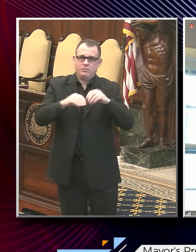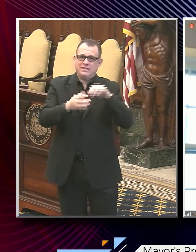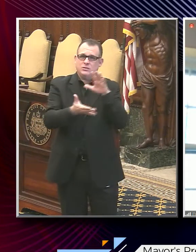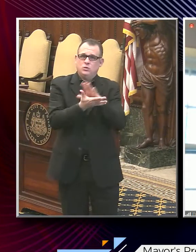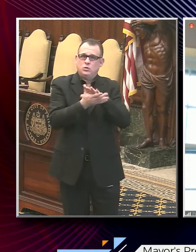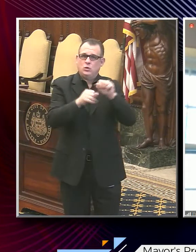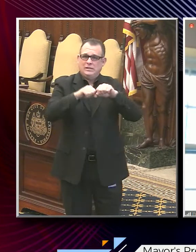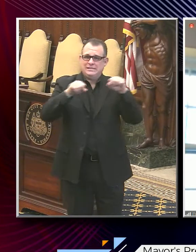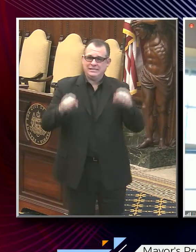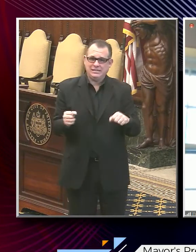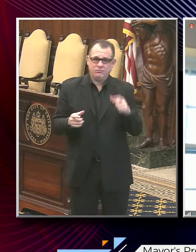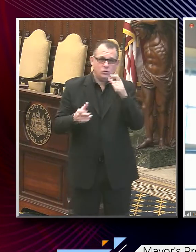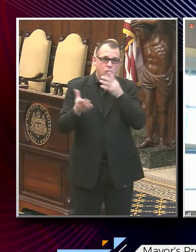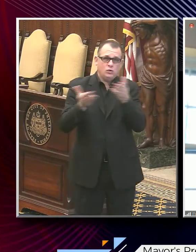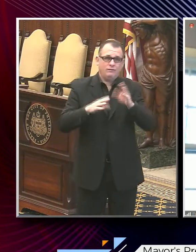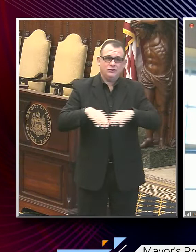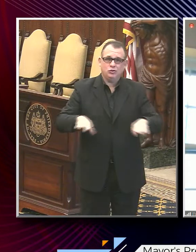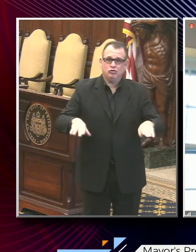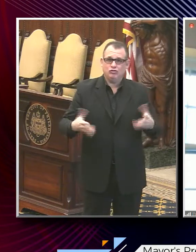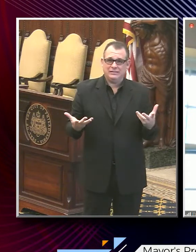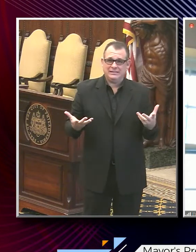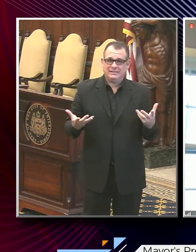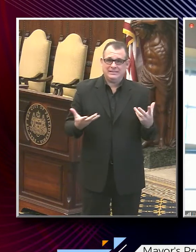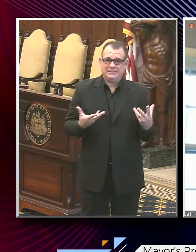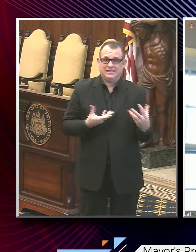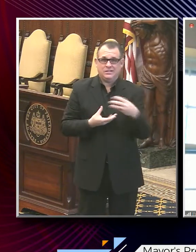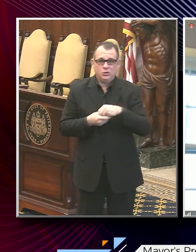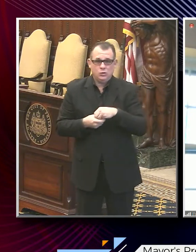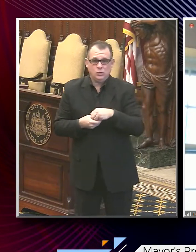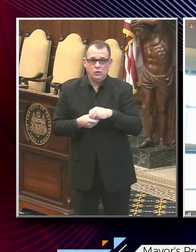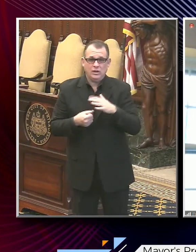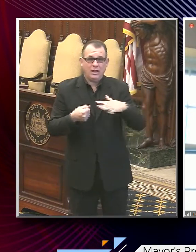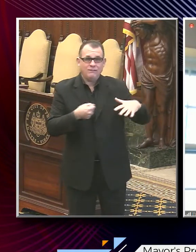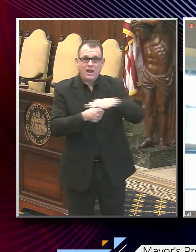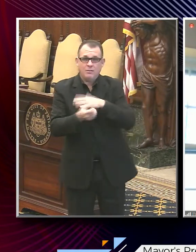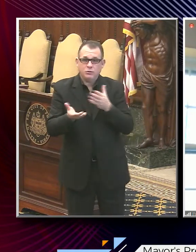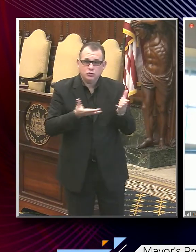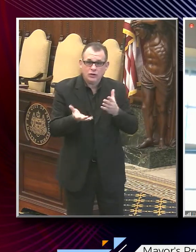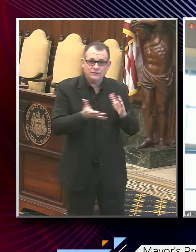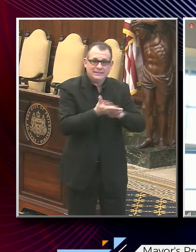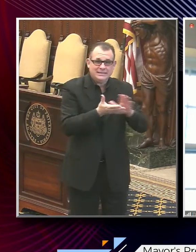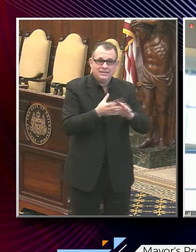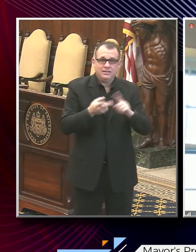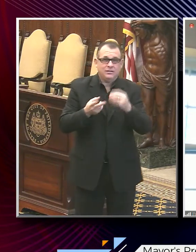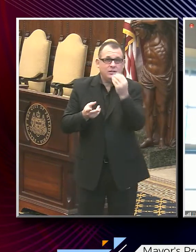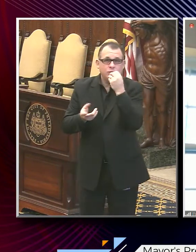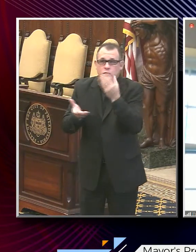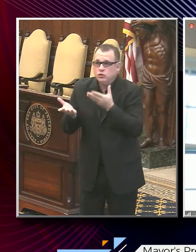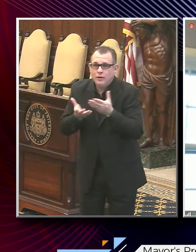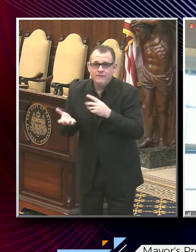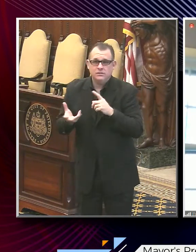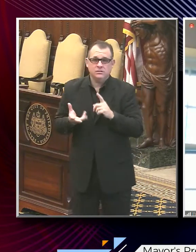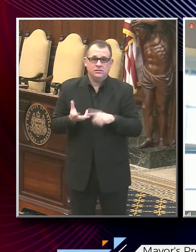the school who are serving the children. So that's going to include people in environmental services and food services